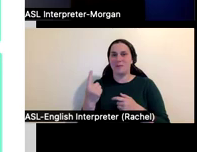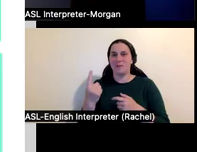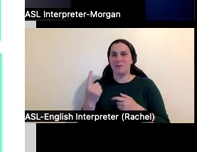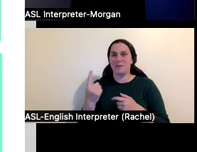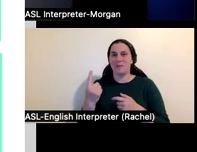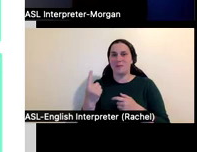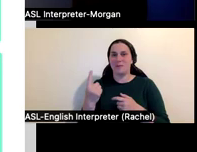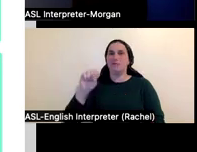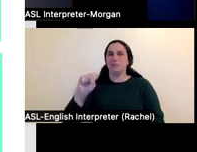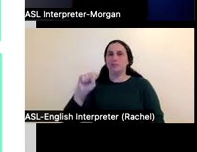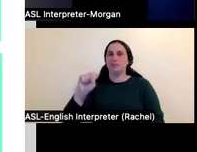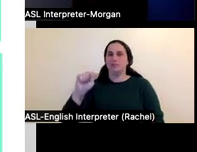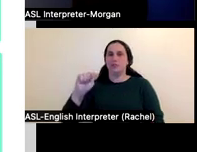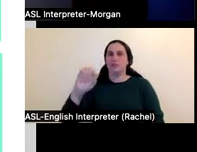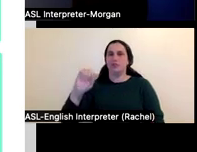Oh,